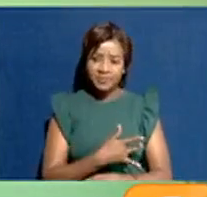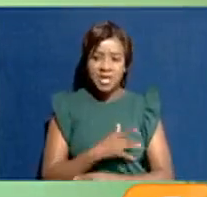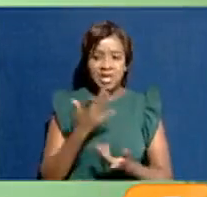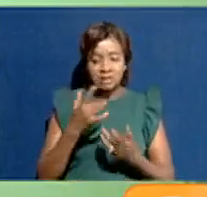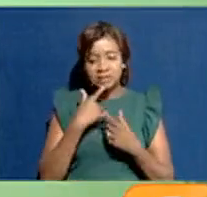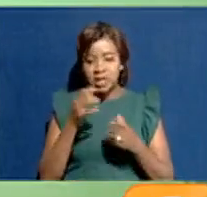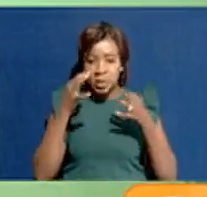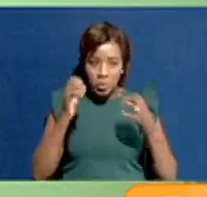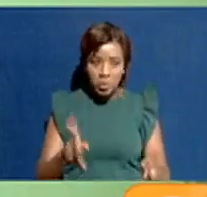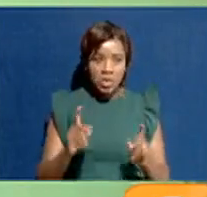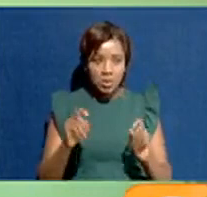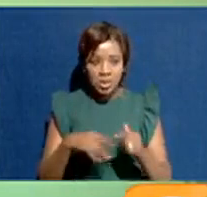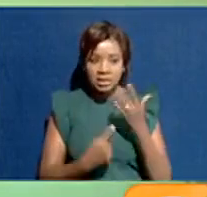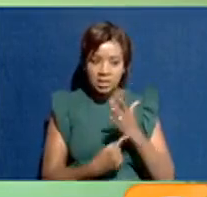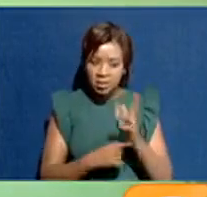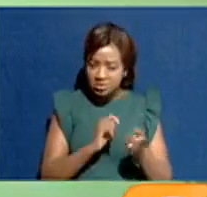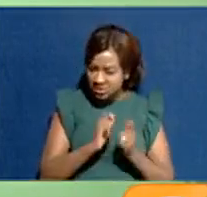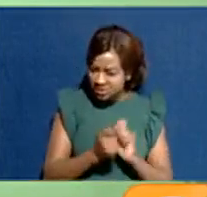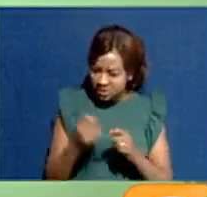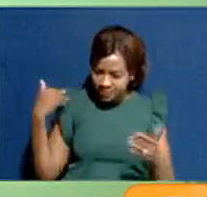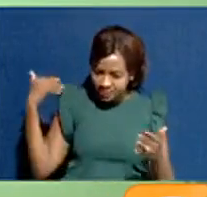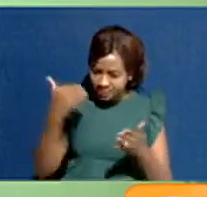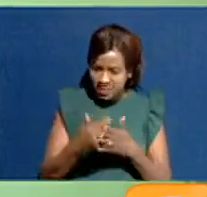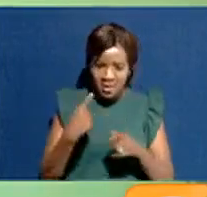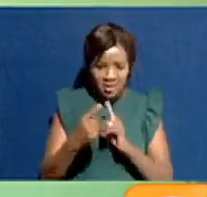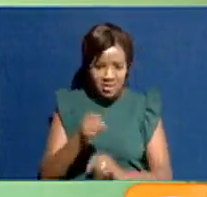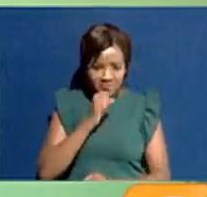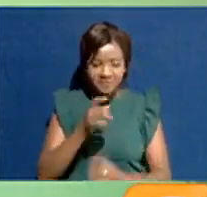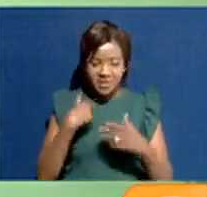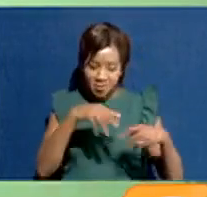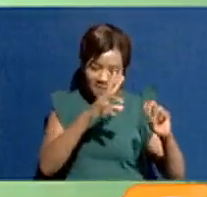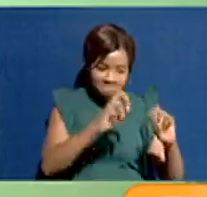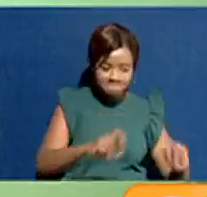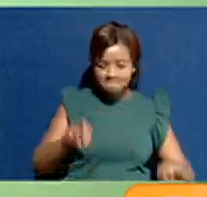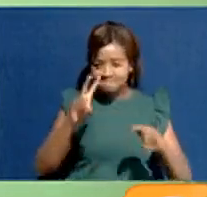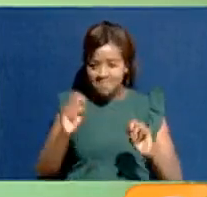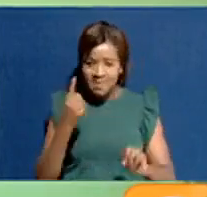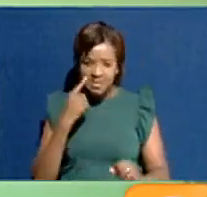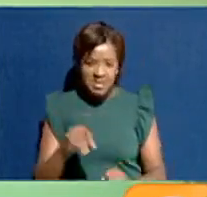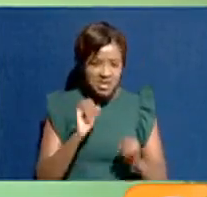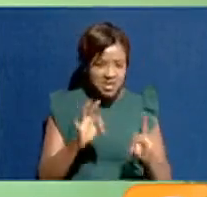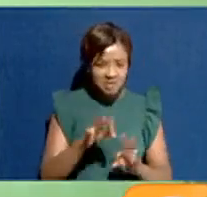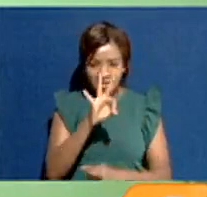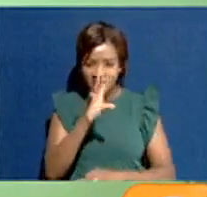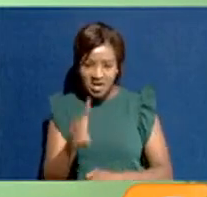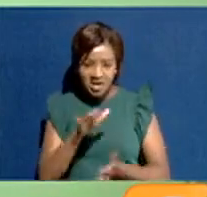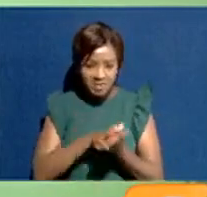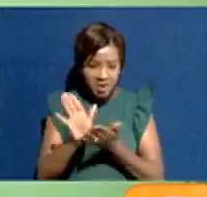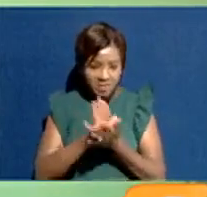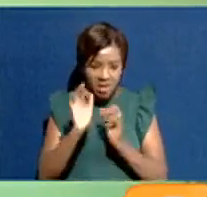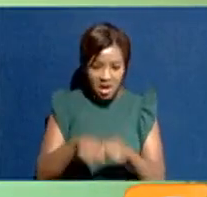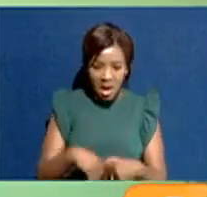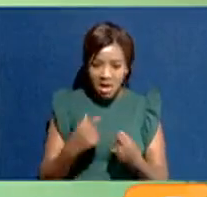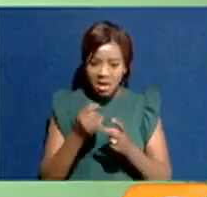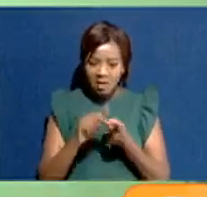like, whoa, what's going on here? And that's when we started looking into new technologies like 3D printing to see how we could make it more